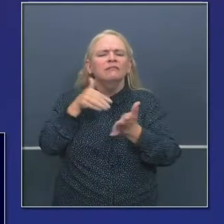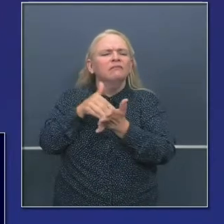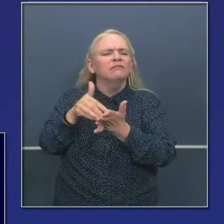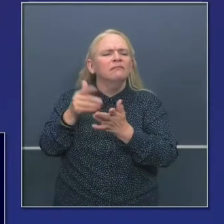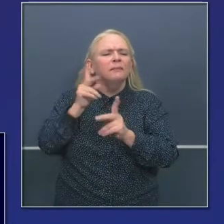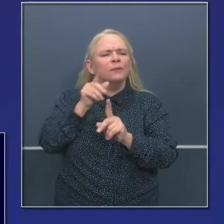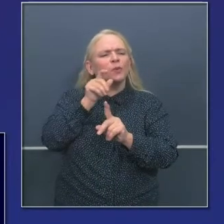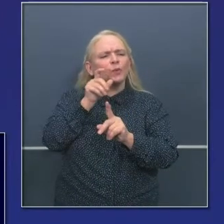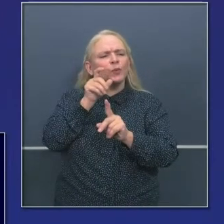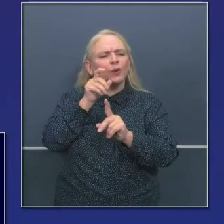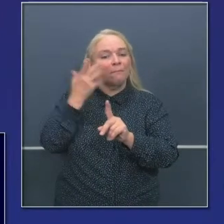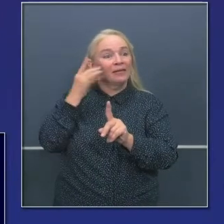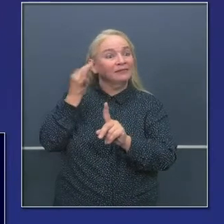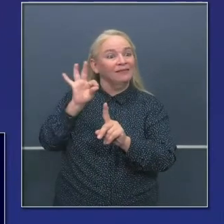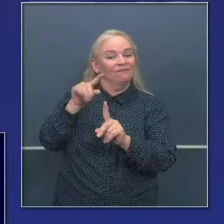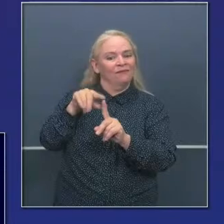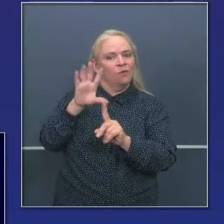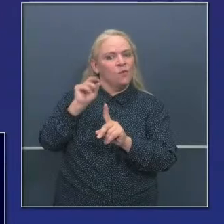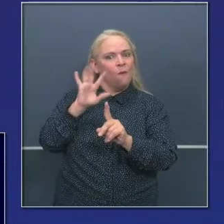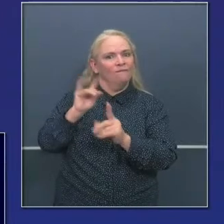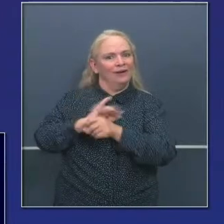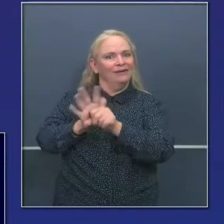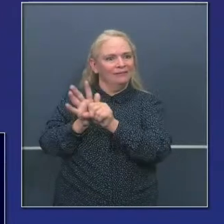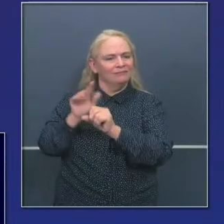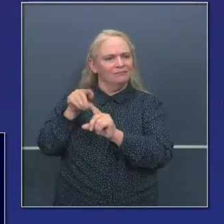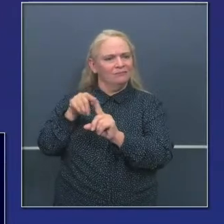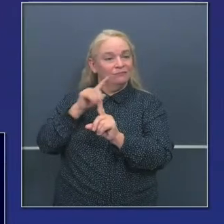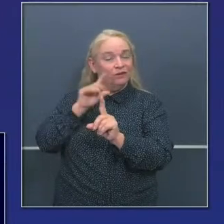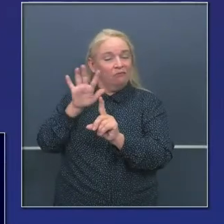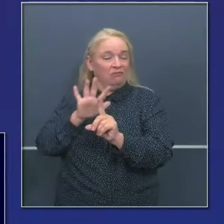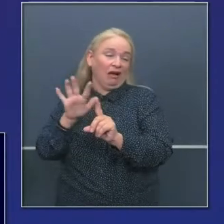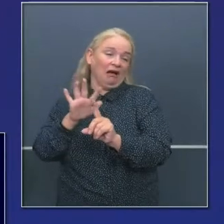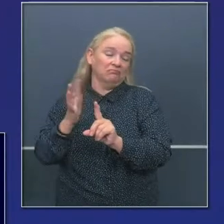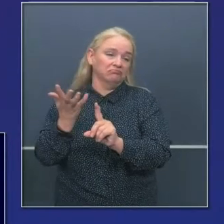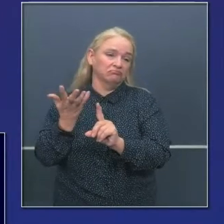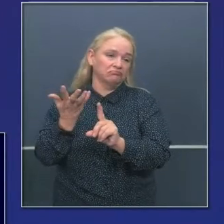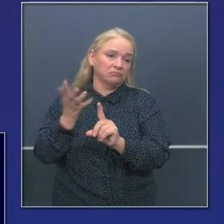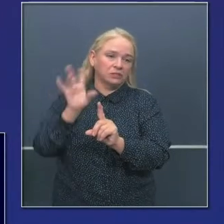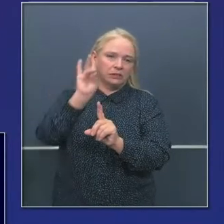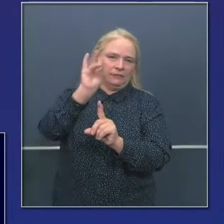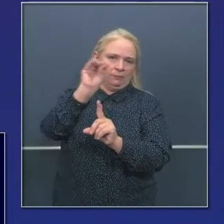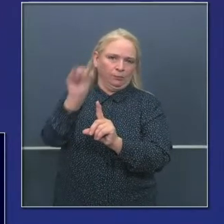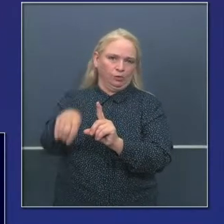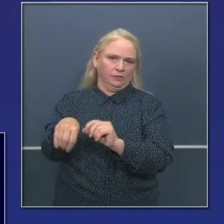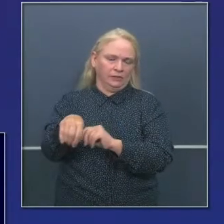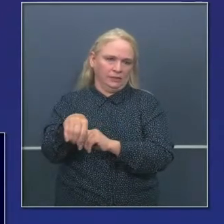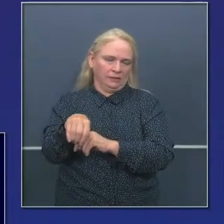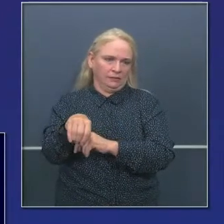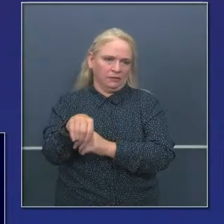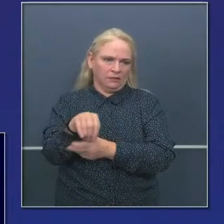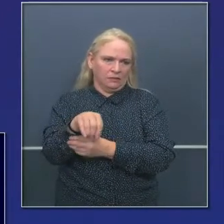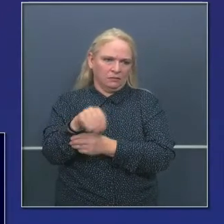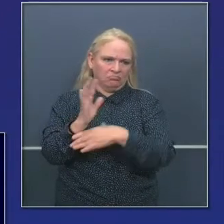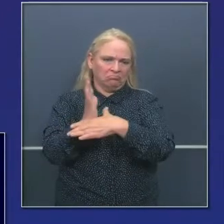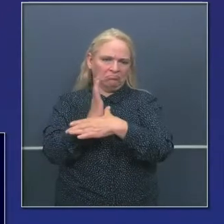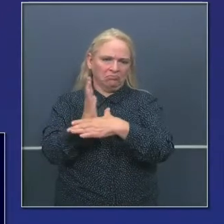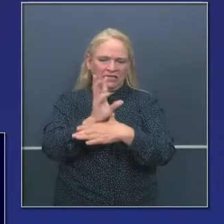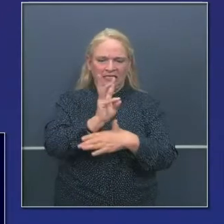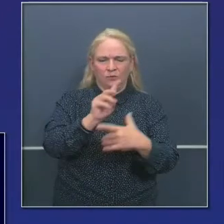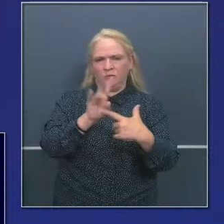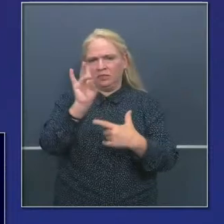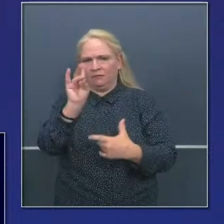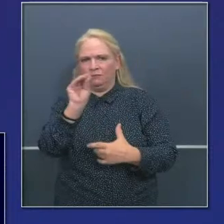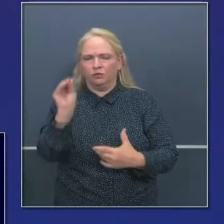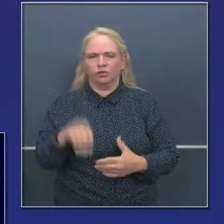with, but that COVID patient population still represents about 7%, 6-7%. It's been rather consistent